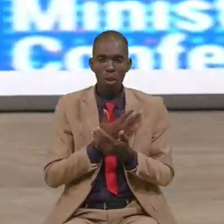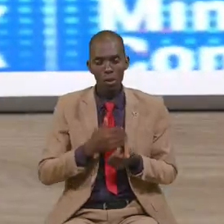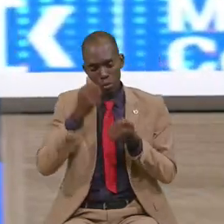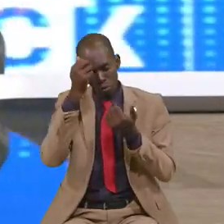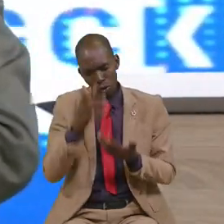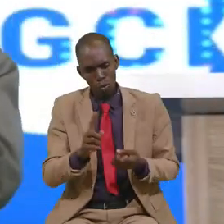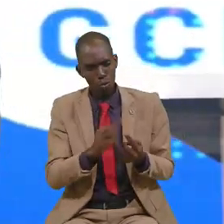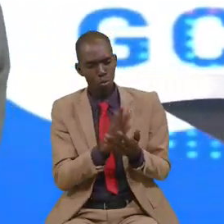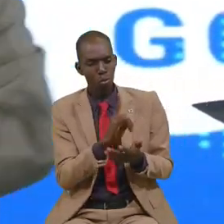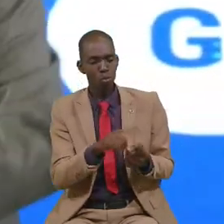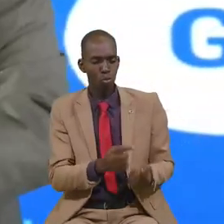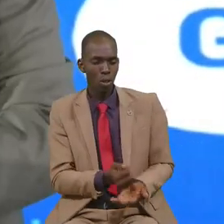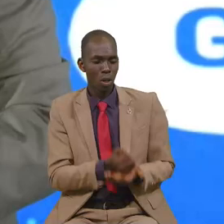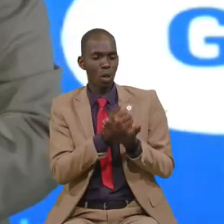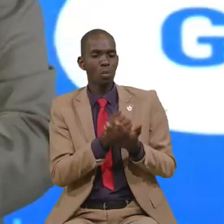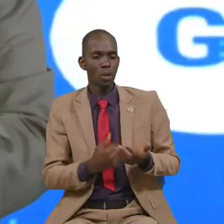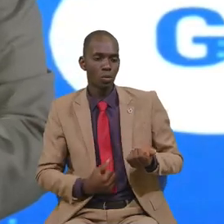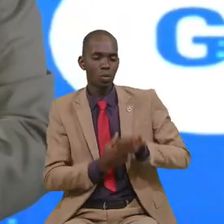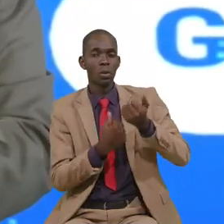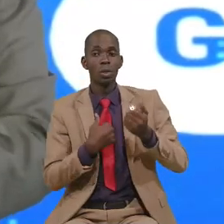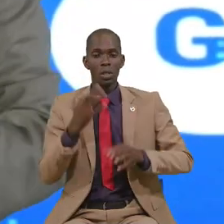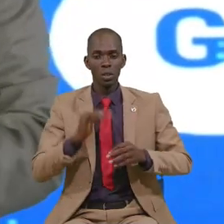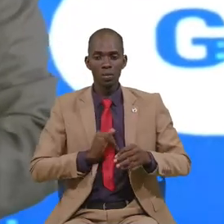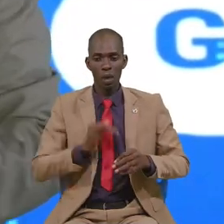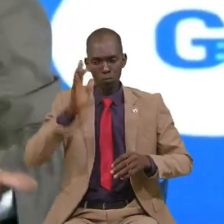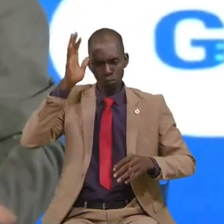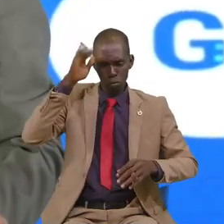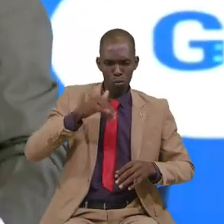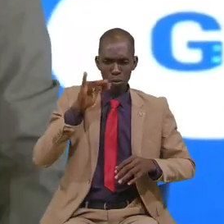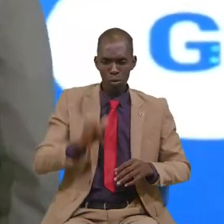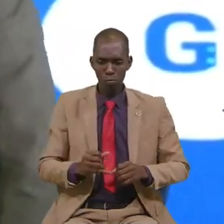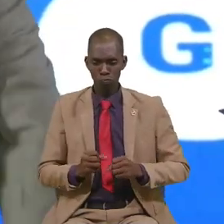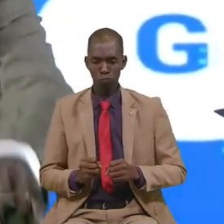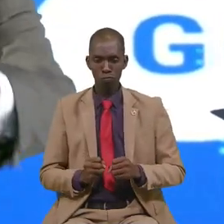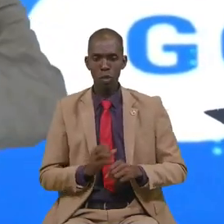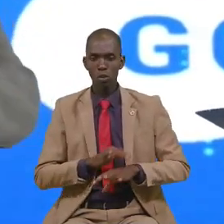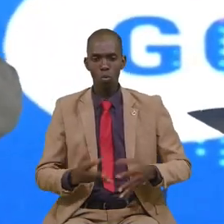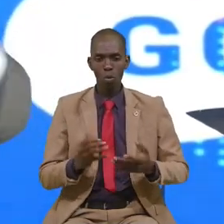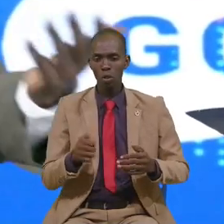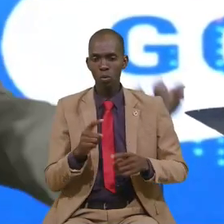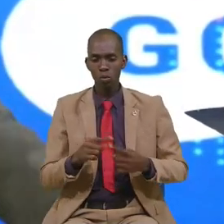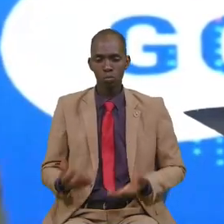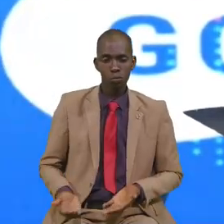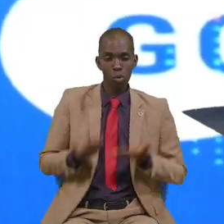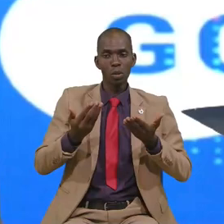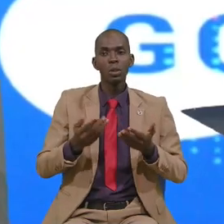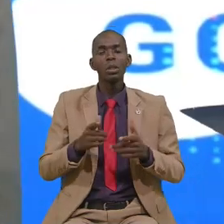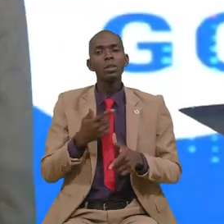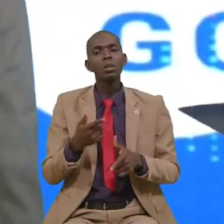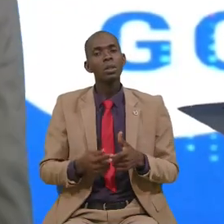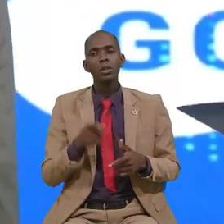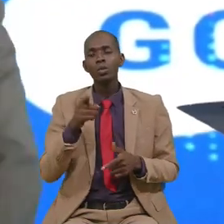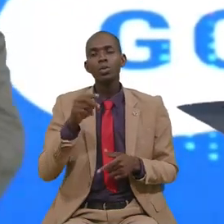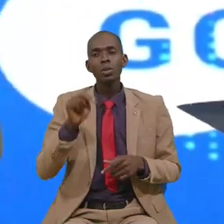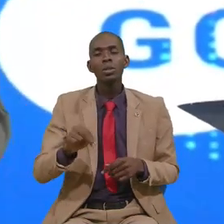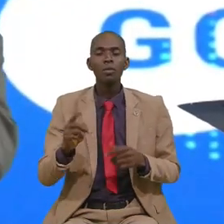I'm resisting, if I stiffen all my muscles, he cannot carry me. You have to be totally yielded unto